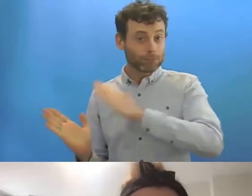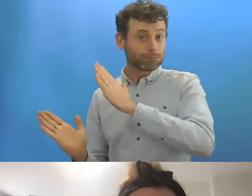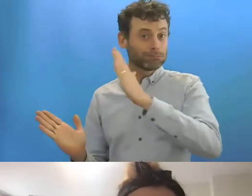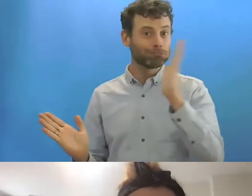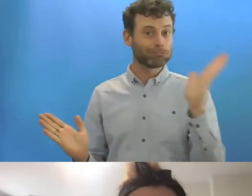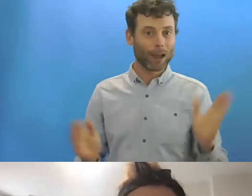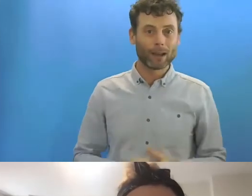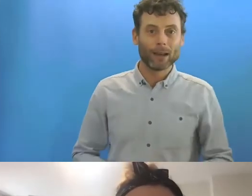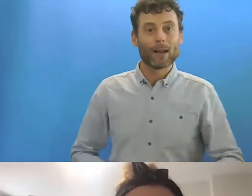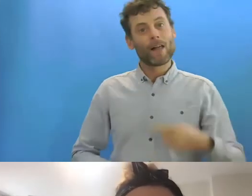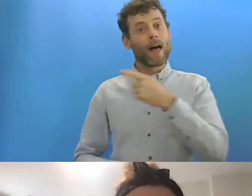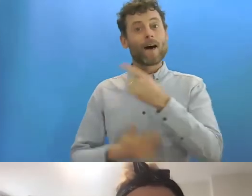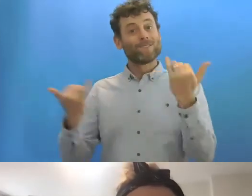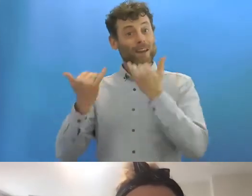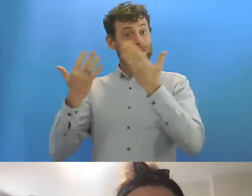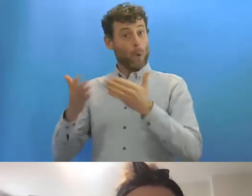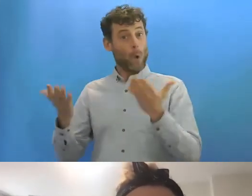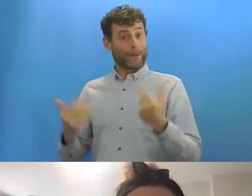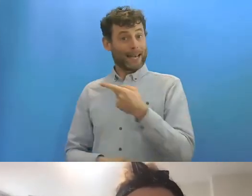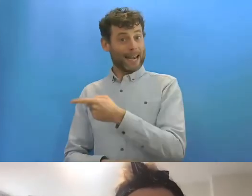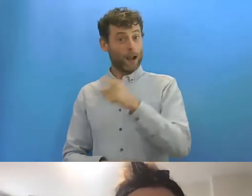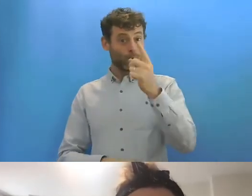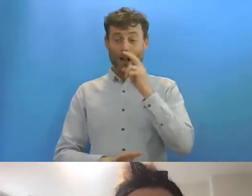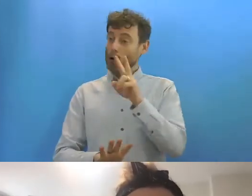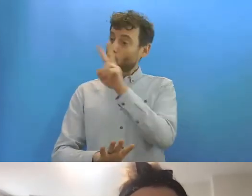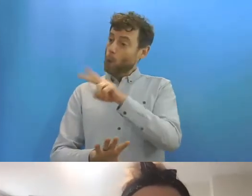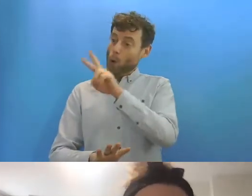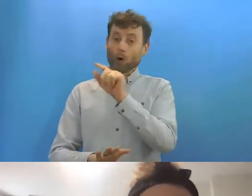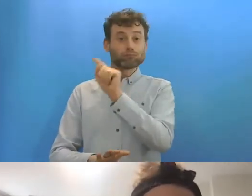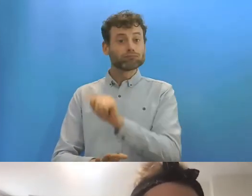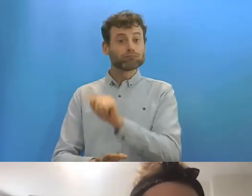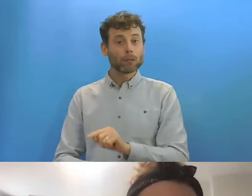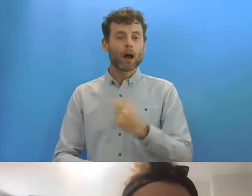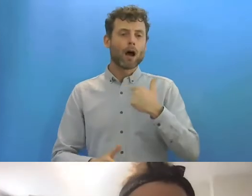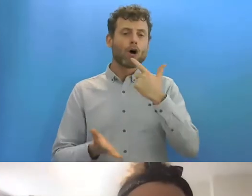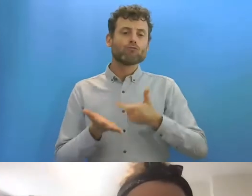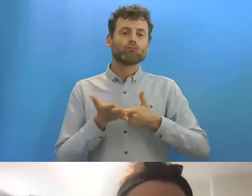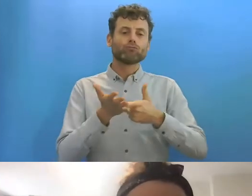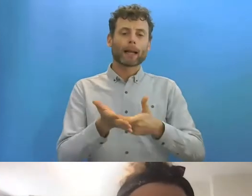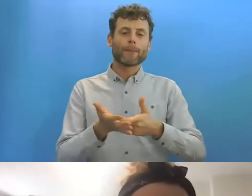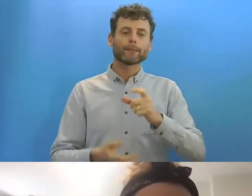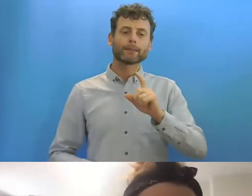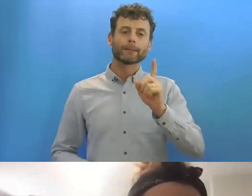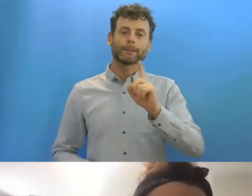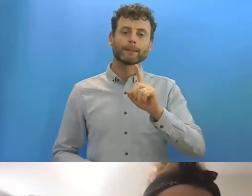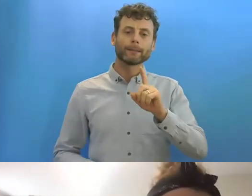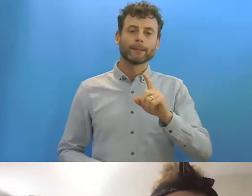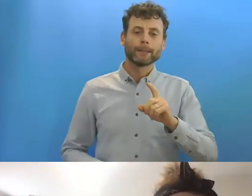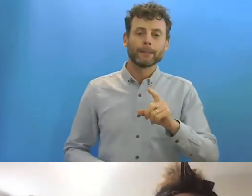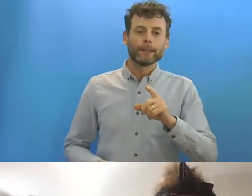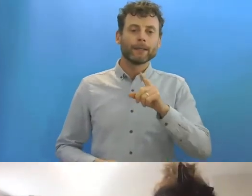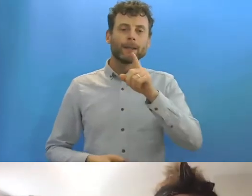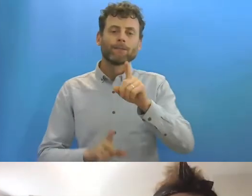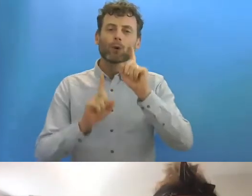now. You can go and look at lots and lots of work. I particularly recommend, if you can't see Susie